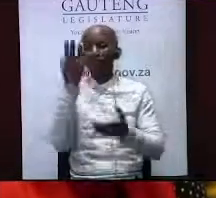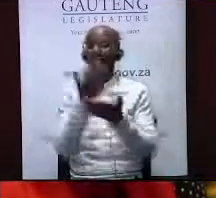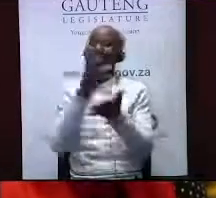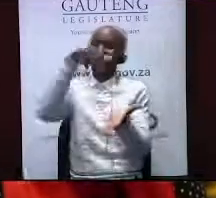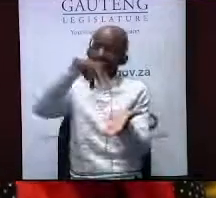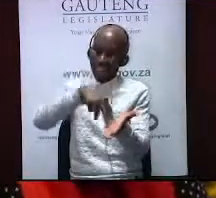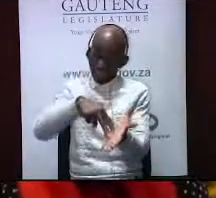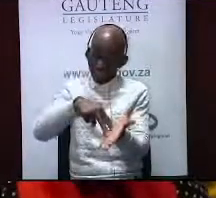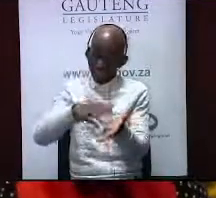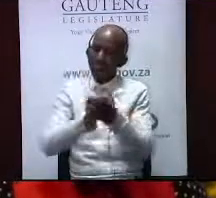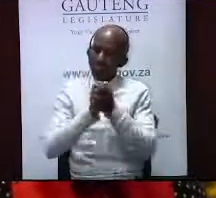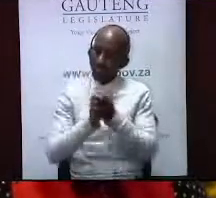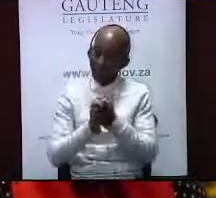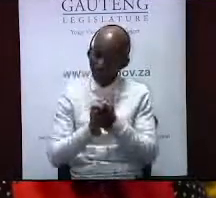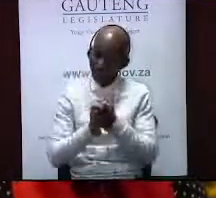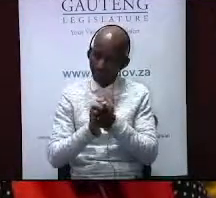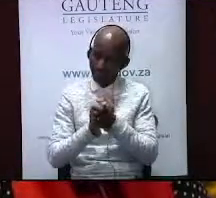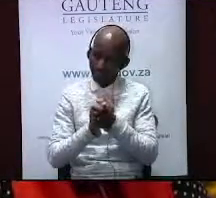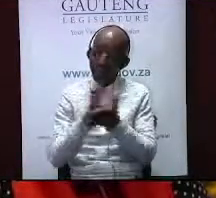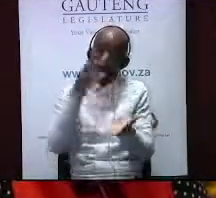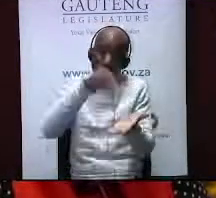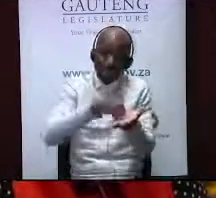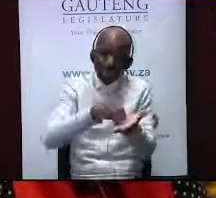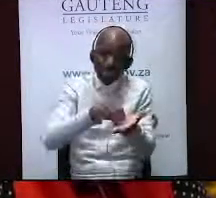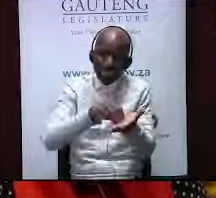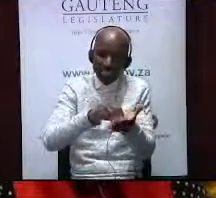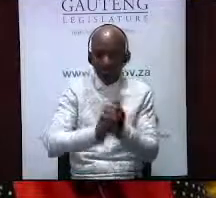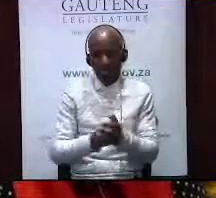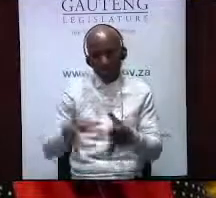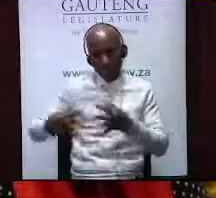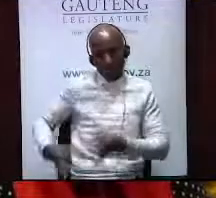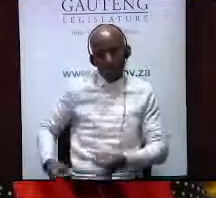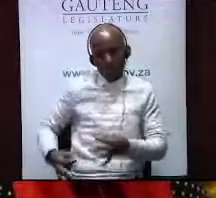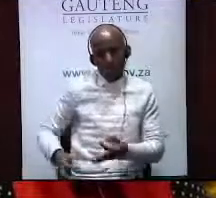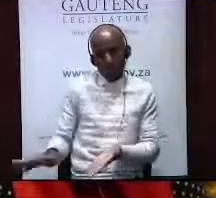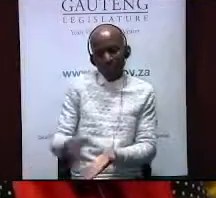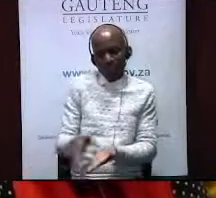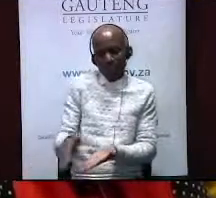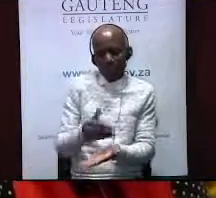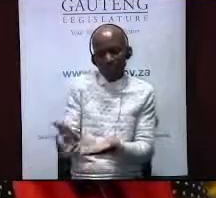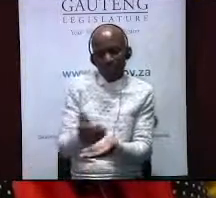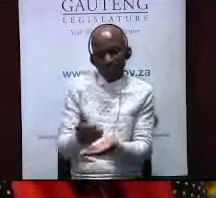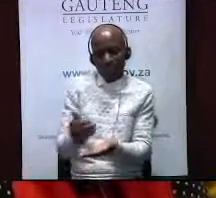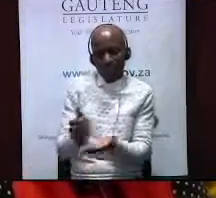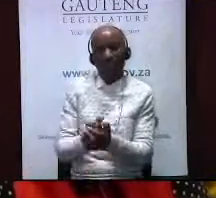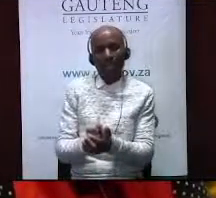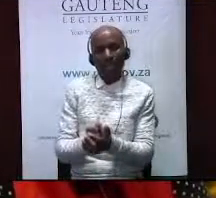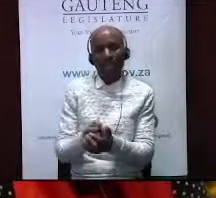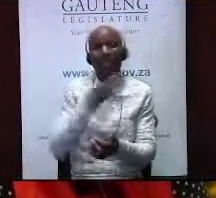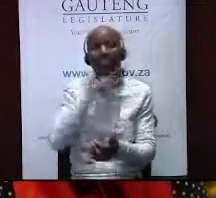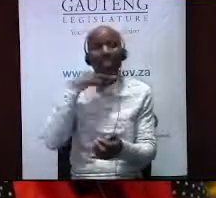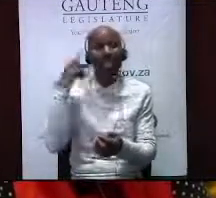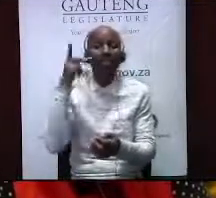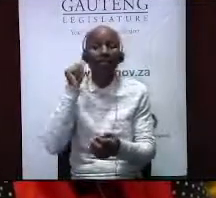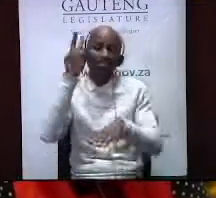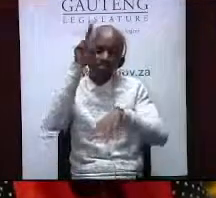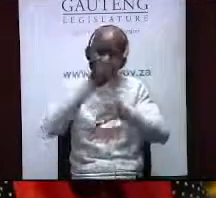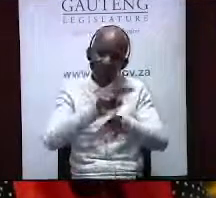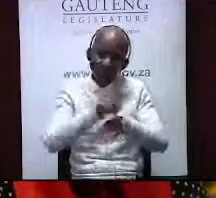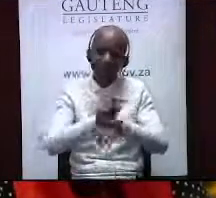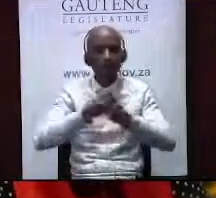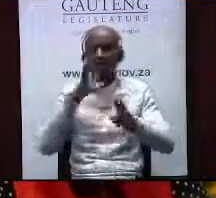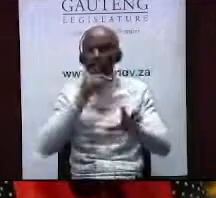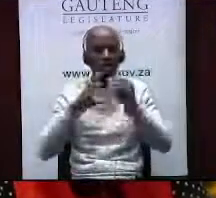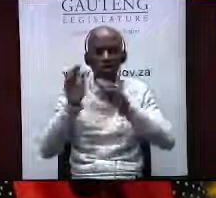stand together, put some type of documents together, and let's be real mentors, not only